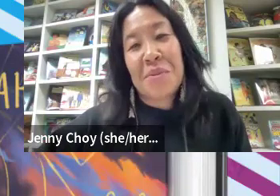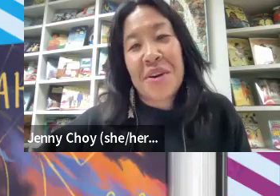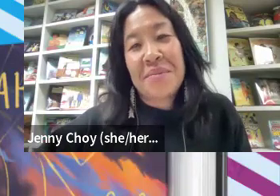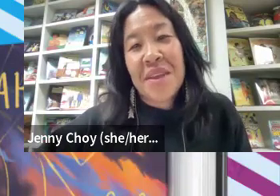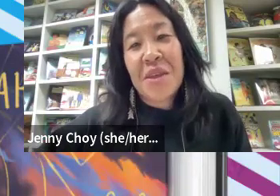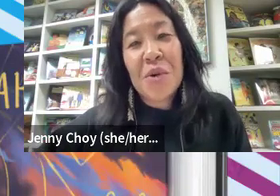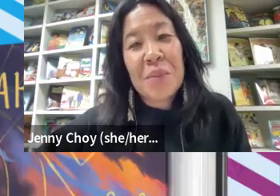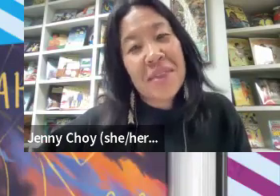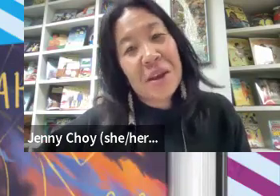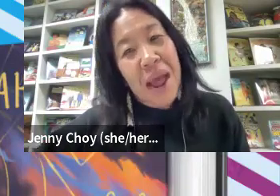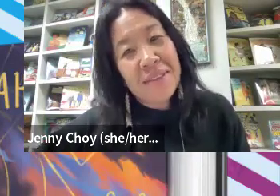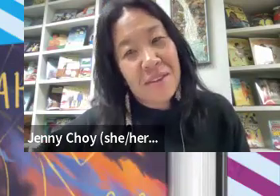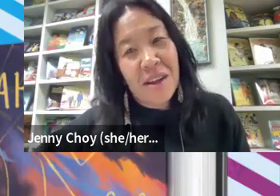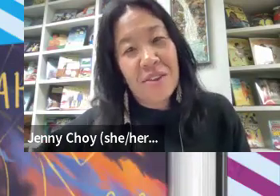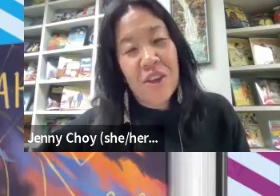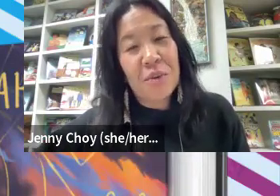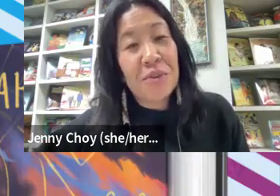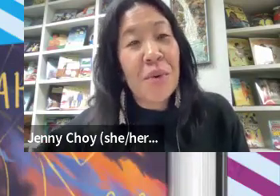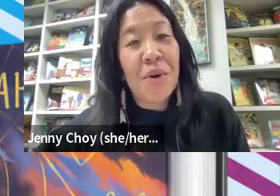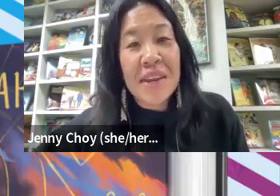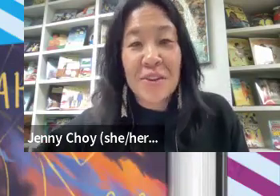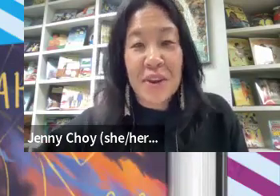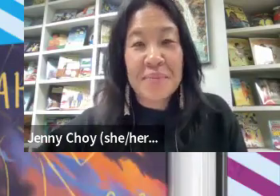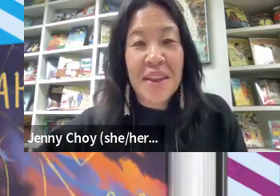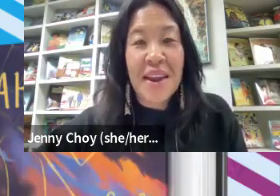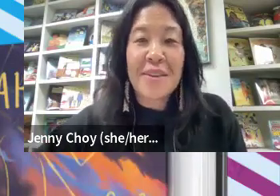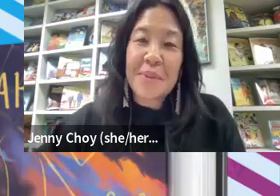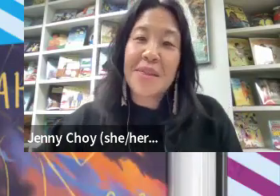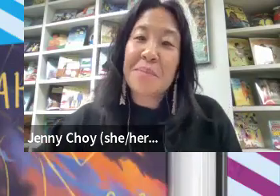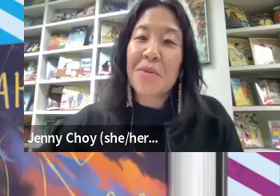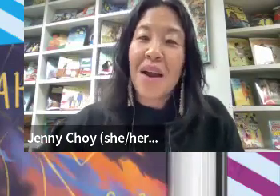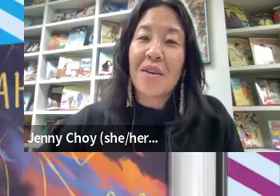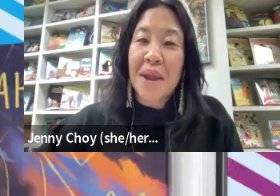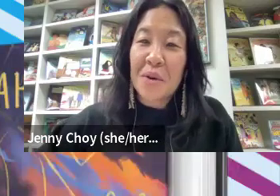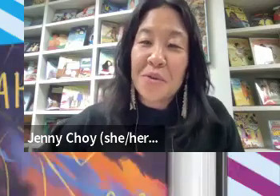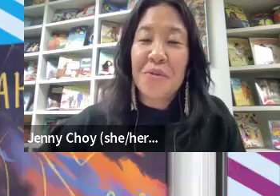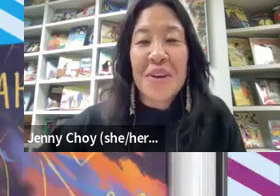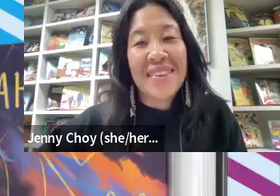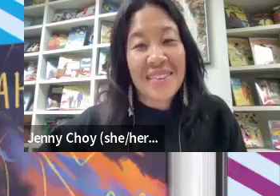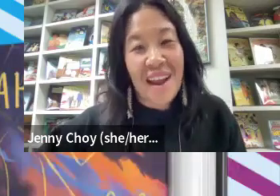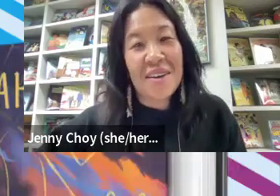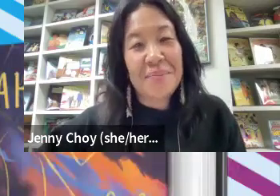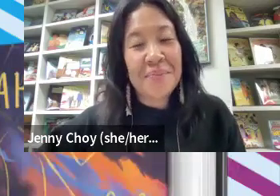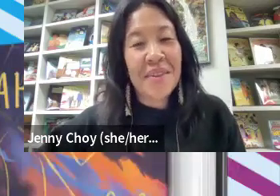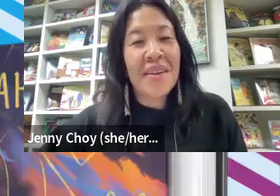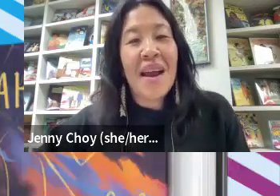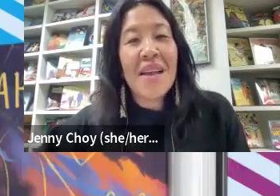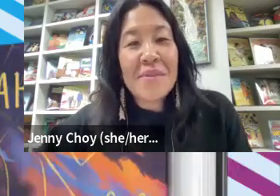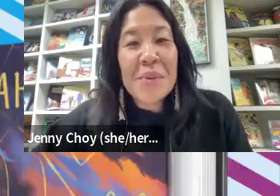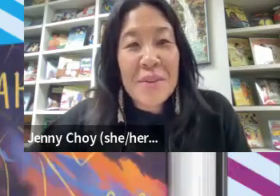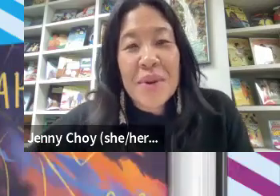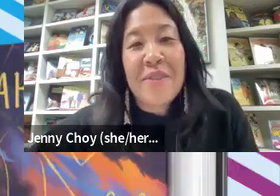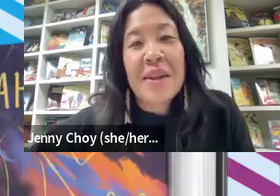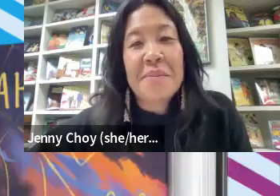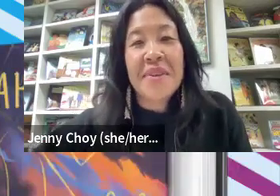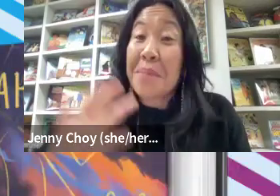exist anymore. The only way they could pass their knowledge down was through oral history, and has been the bedrock of my own voice and style. I love the